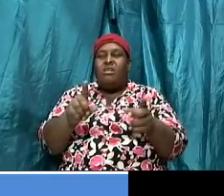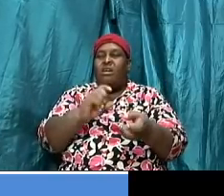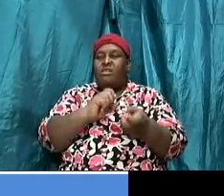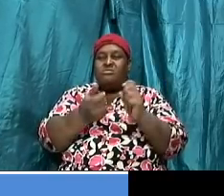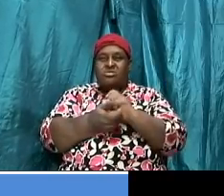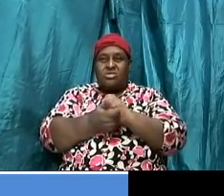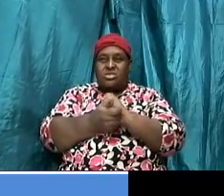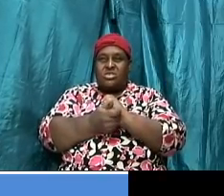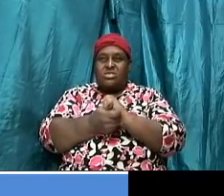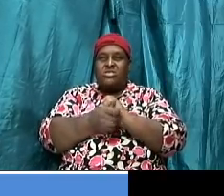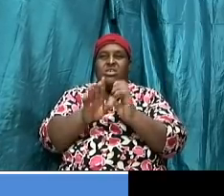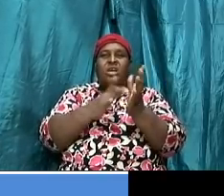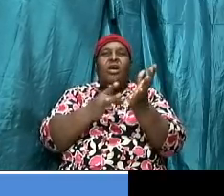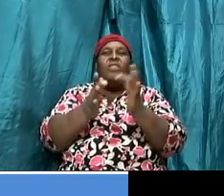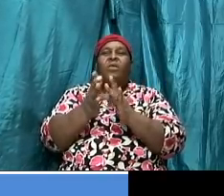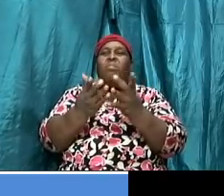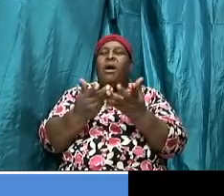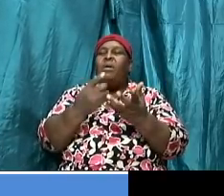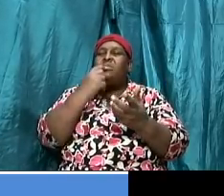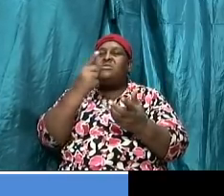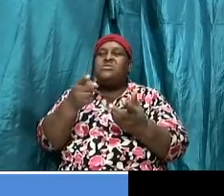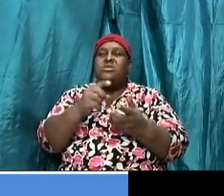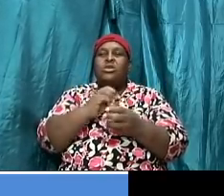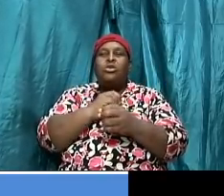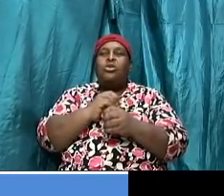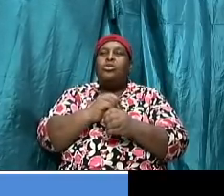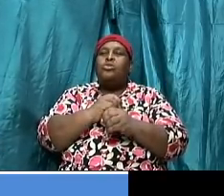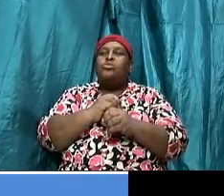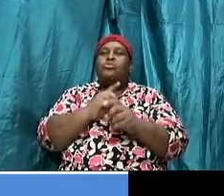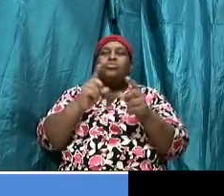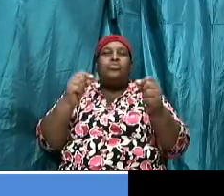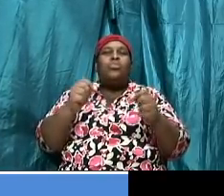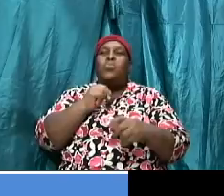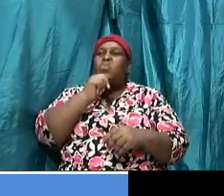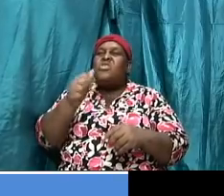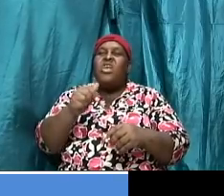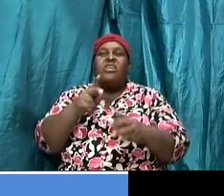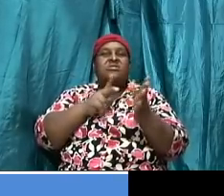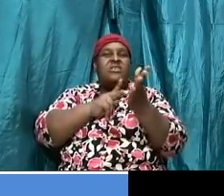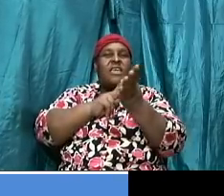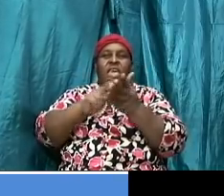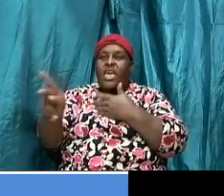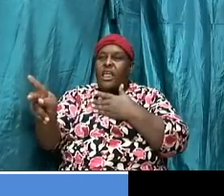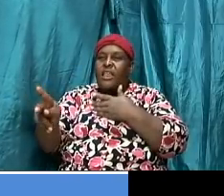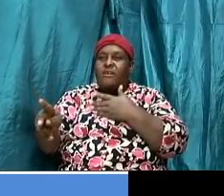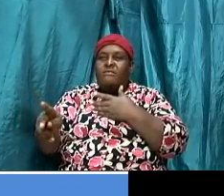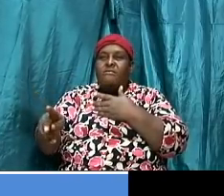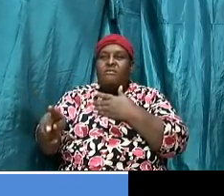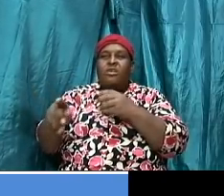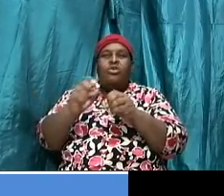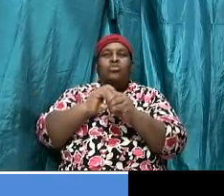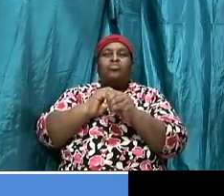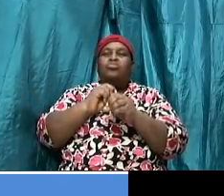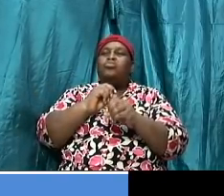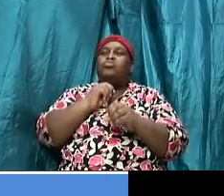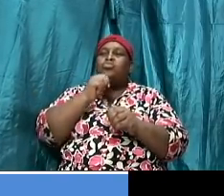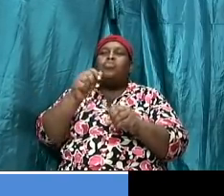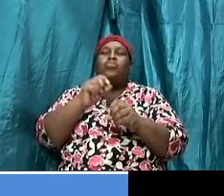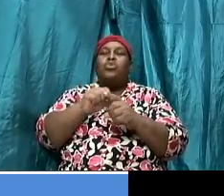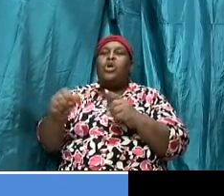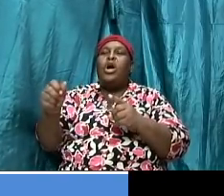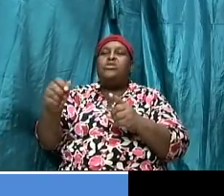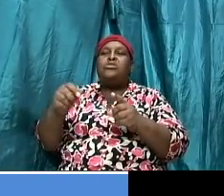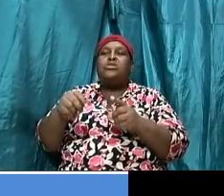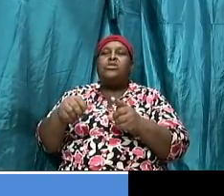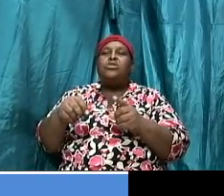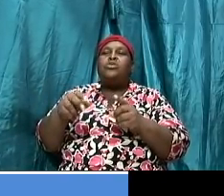Even outside of, even before Moses actually told them not to commit adultery, it was wrong to commit